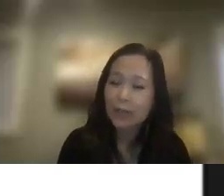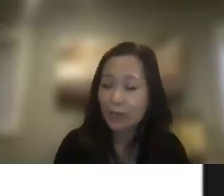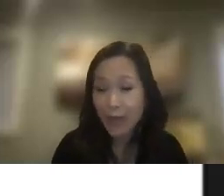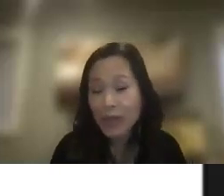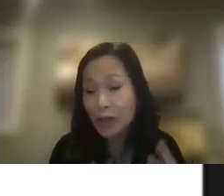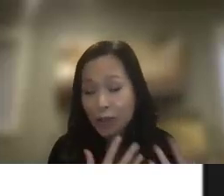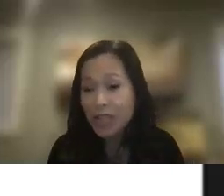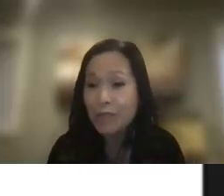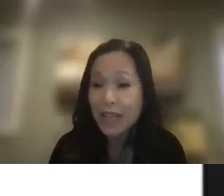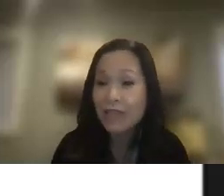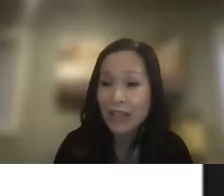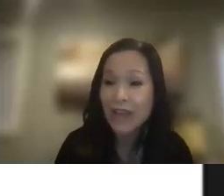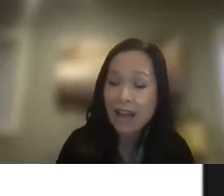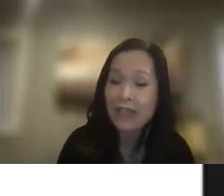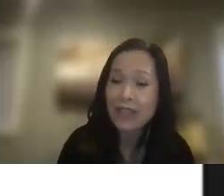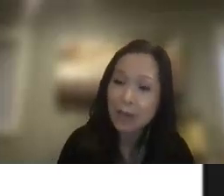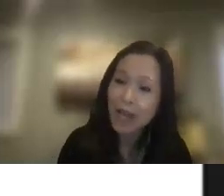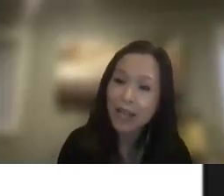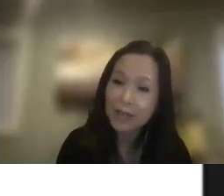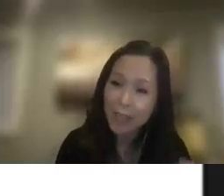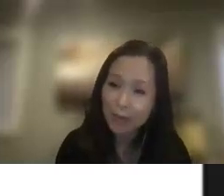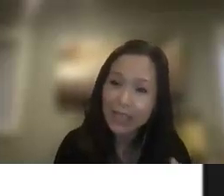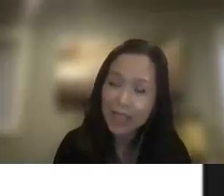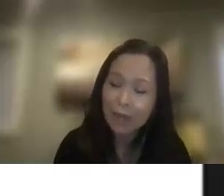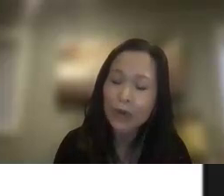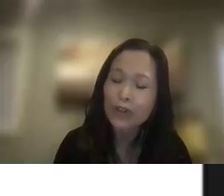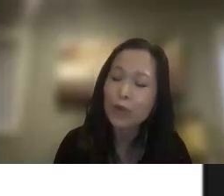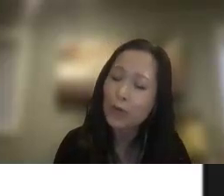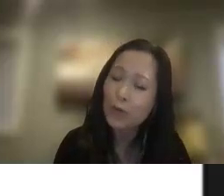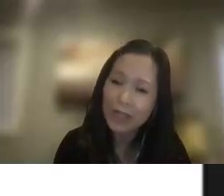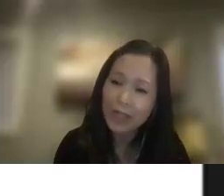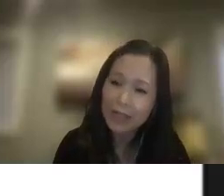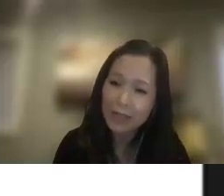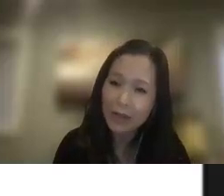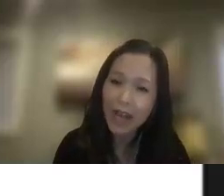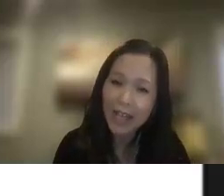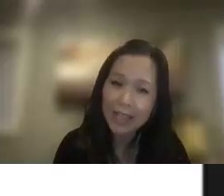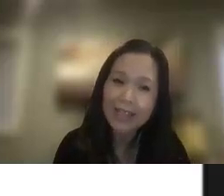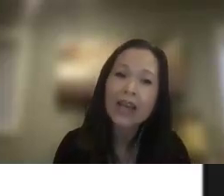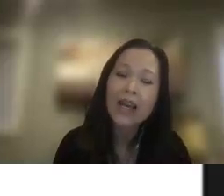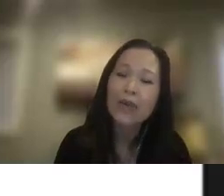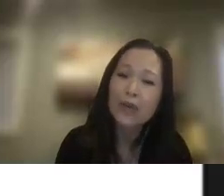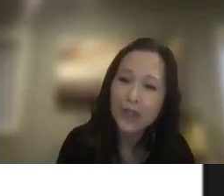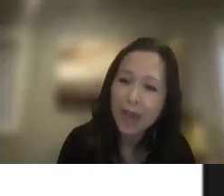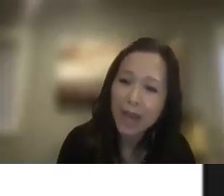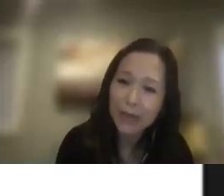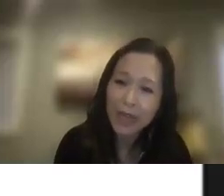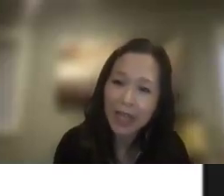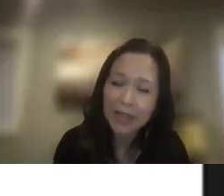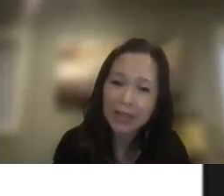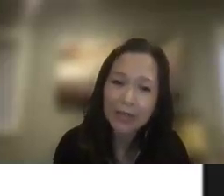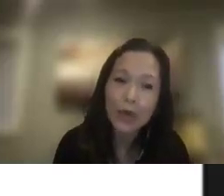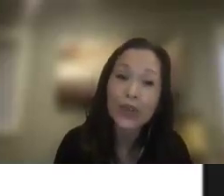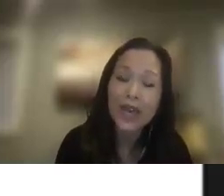providers maybe there could be the benefit of having some kind of step-by-step or support process or guidance around what that